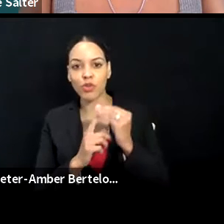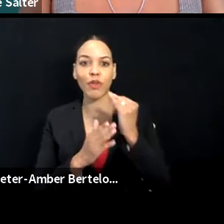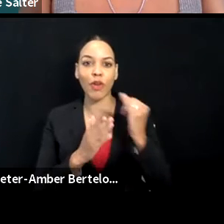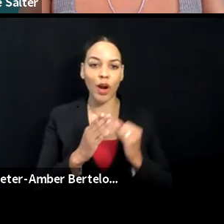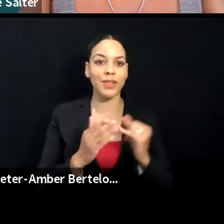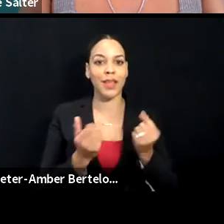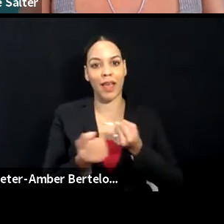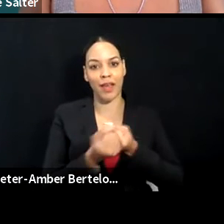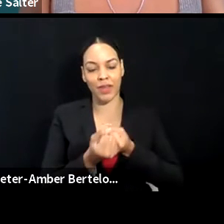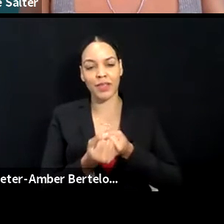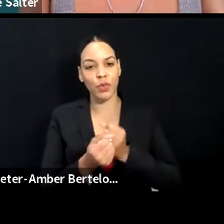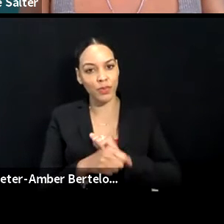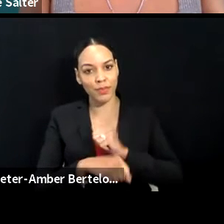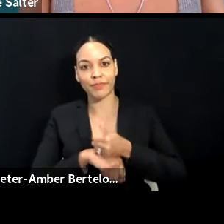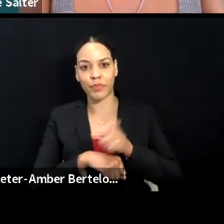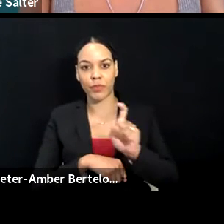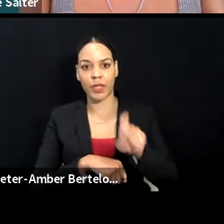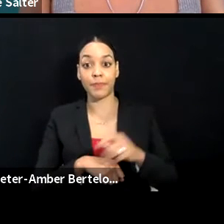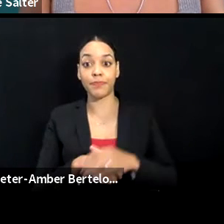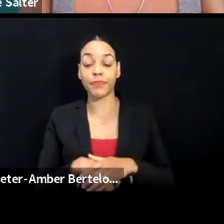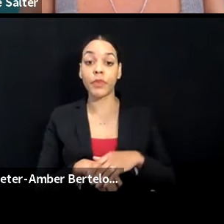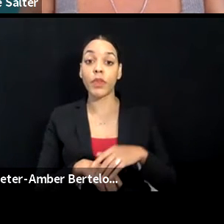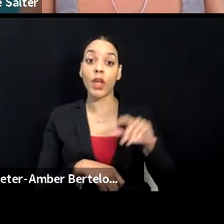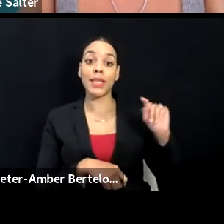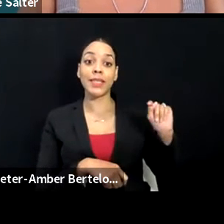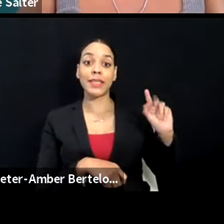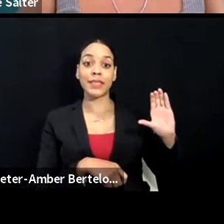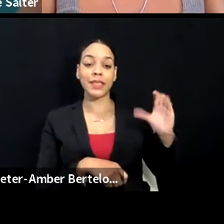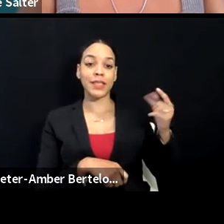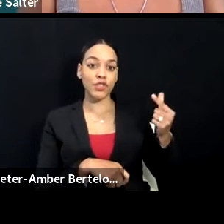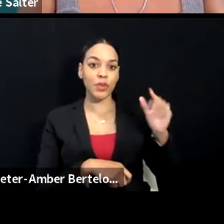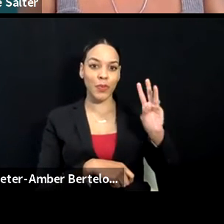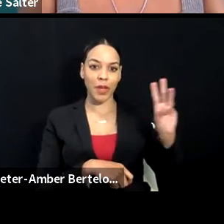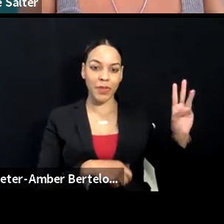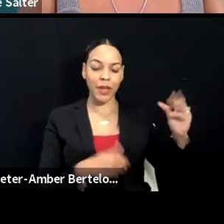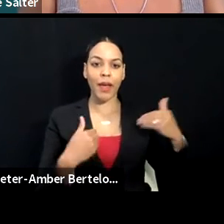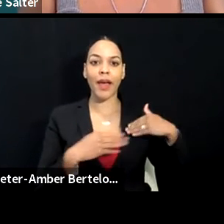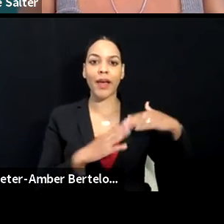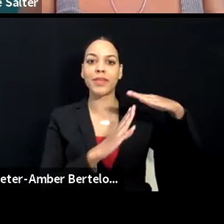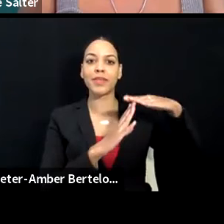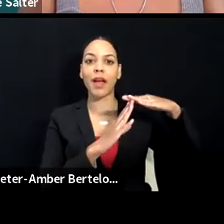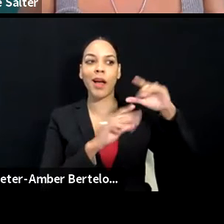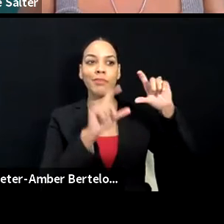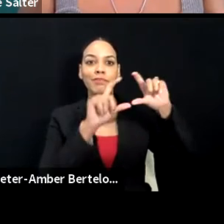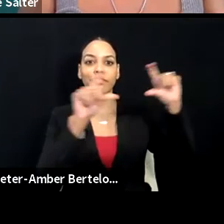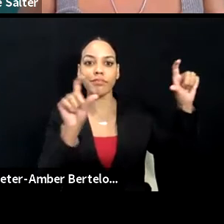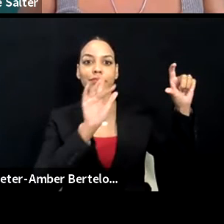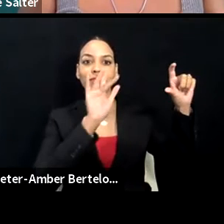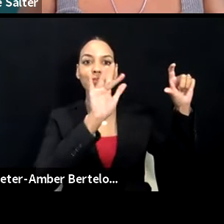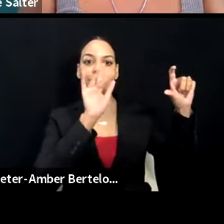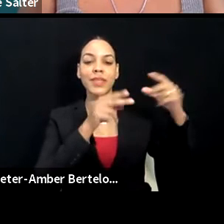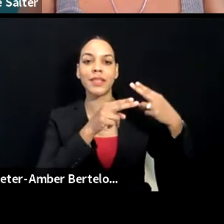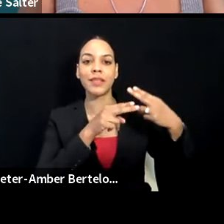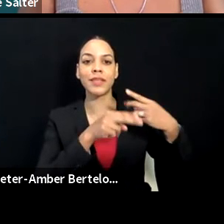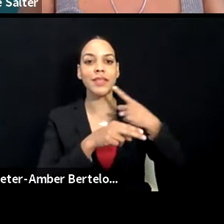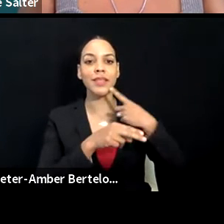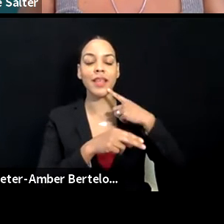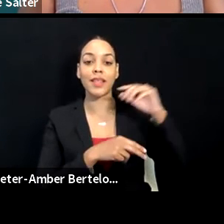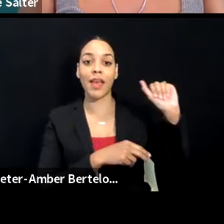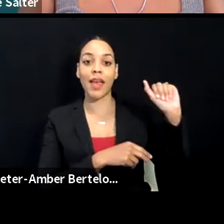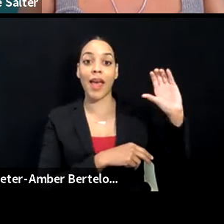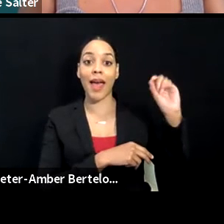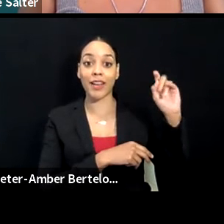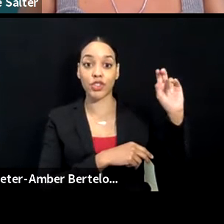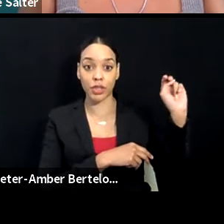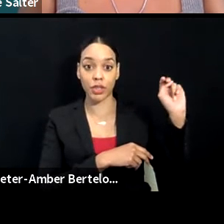that. On the tcg.org website, there is a button on the top navigation that says action. If you look